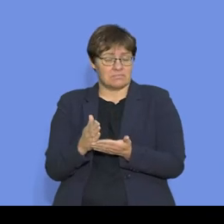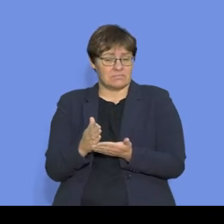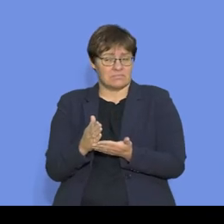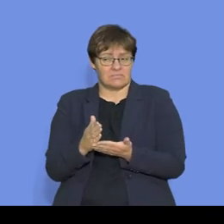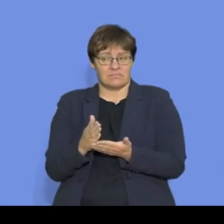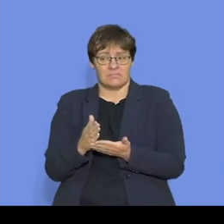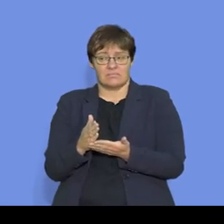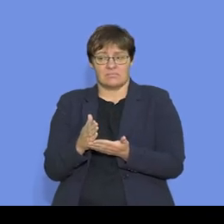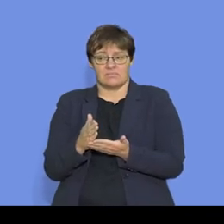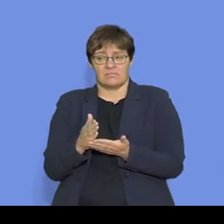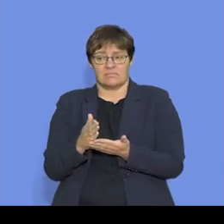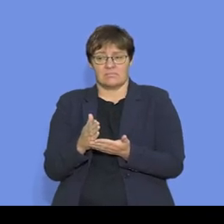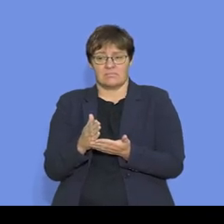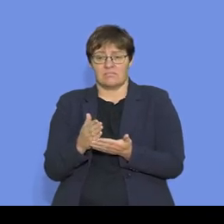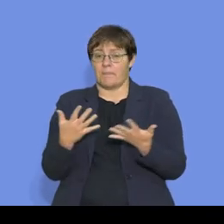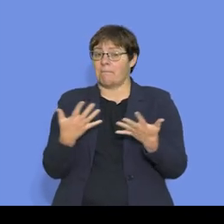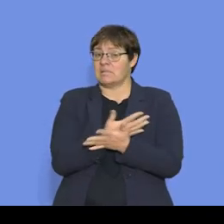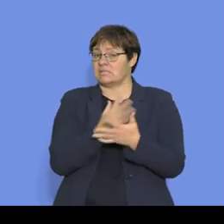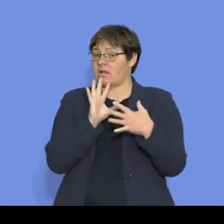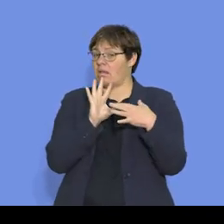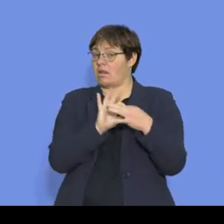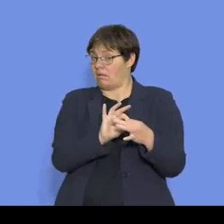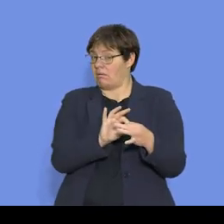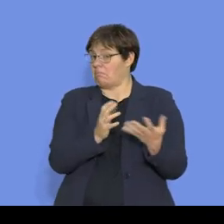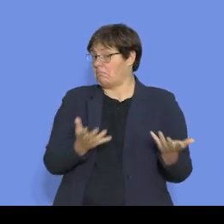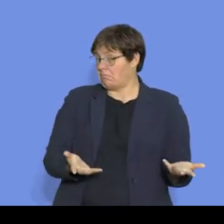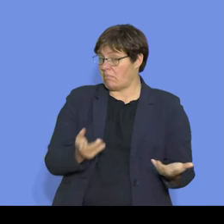called missing links.